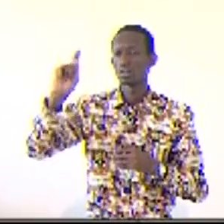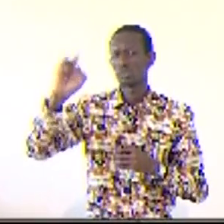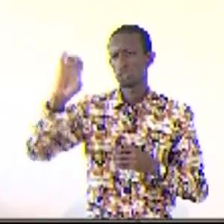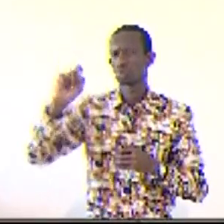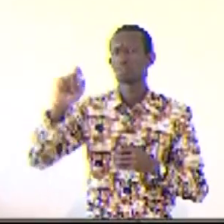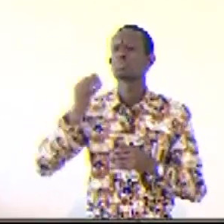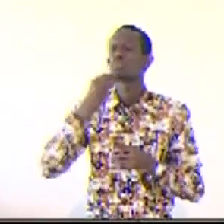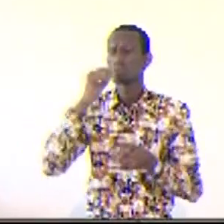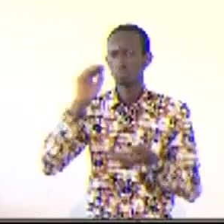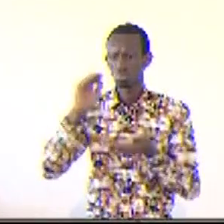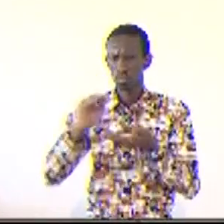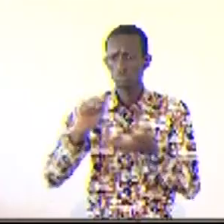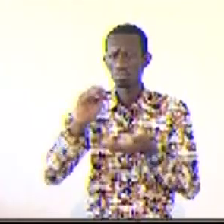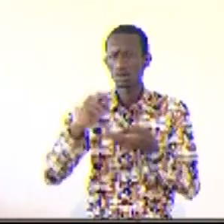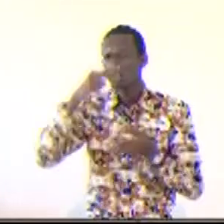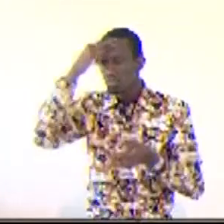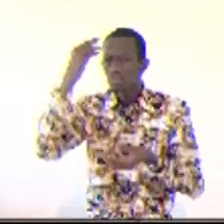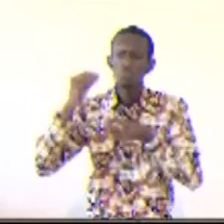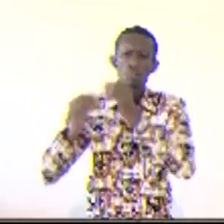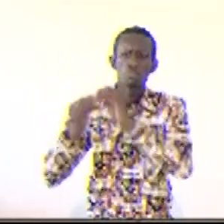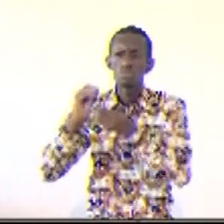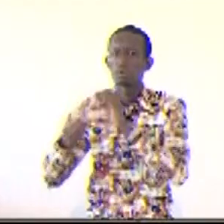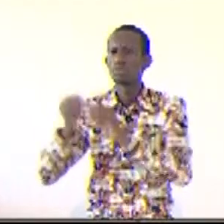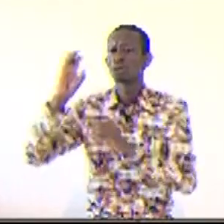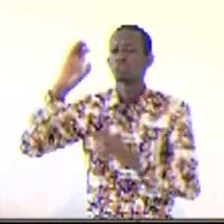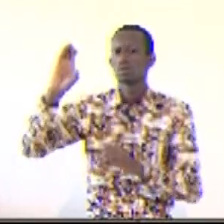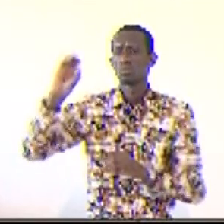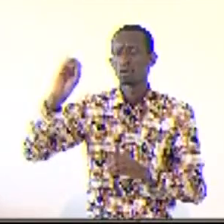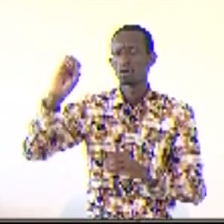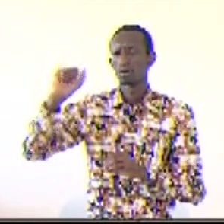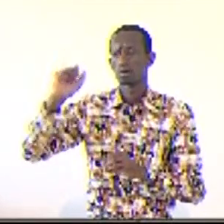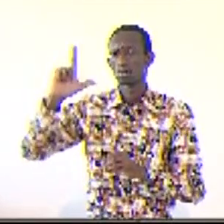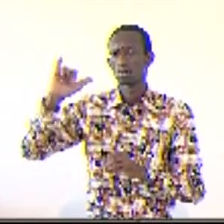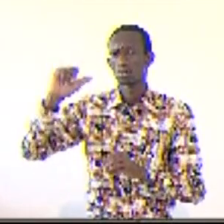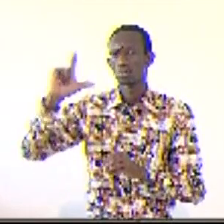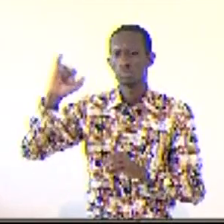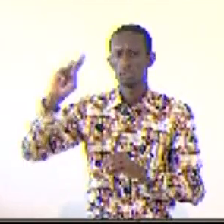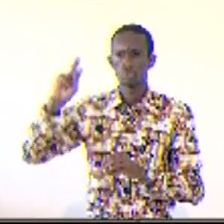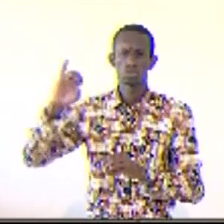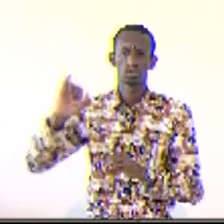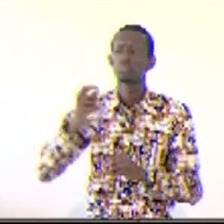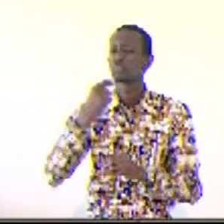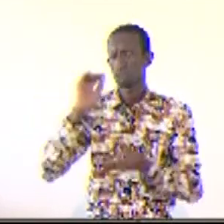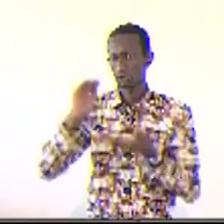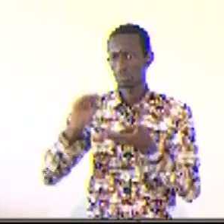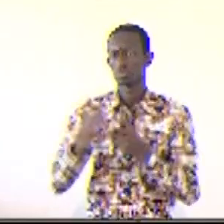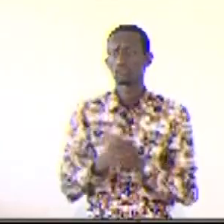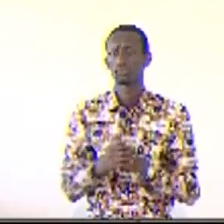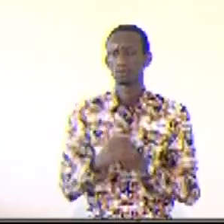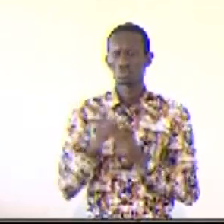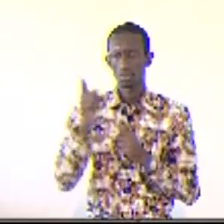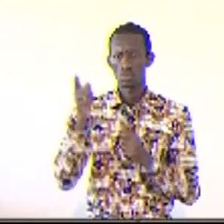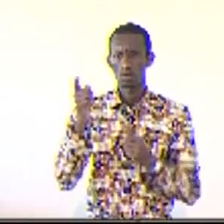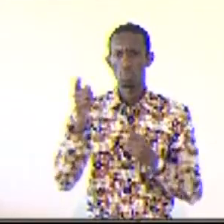the number of collisions that will take place here will be few. So that is the effective collisions will